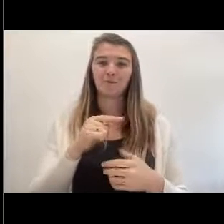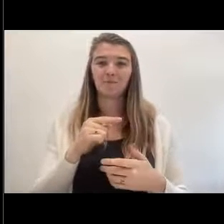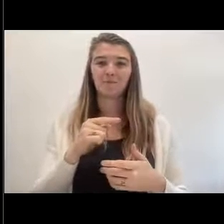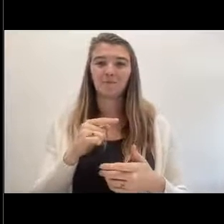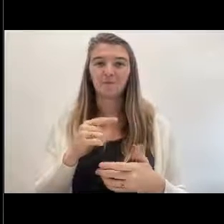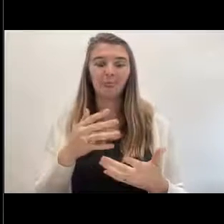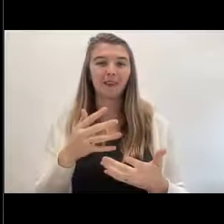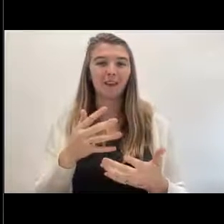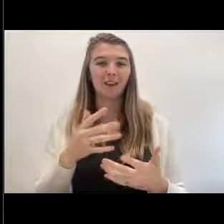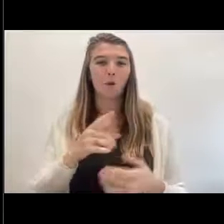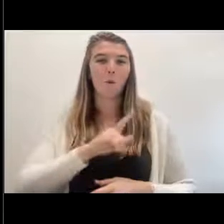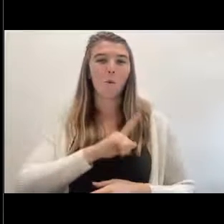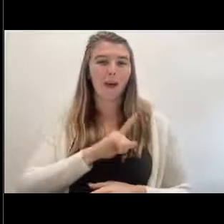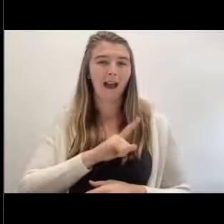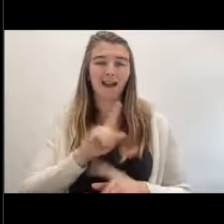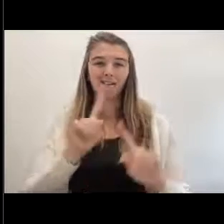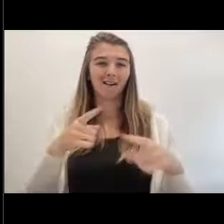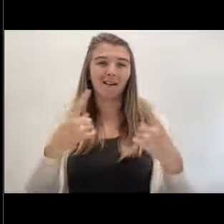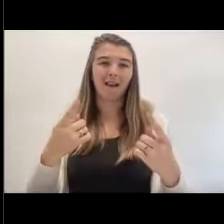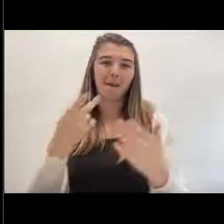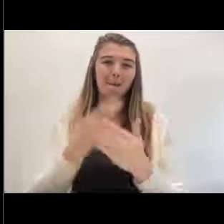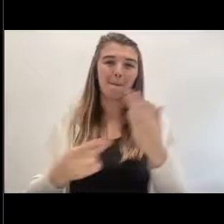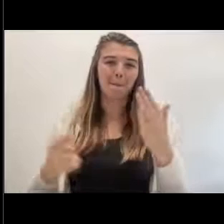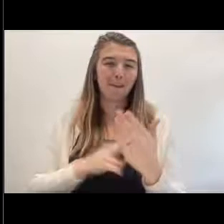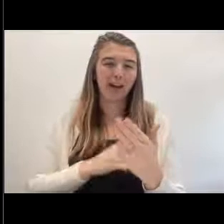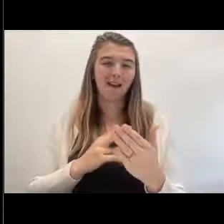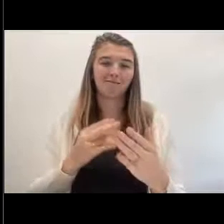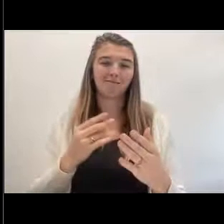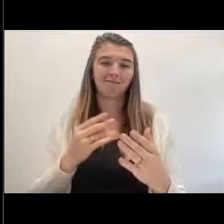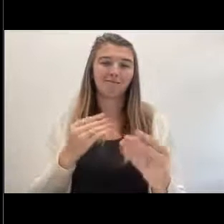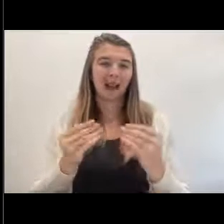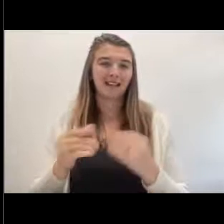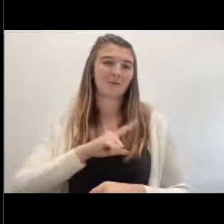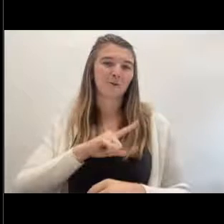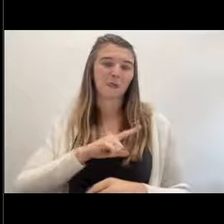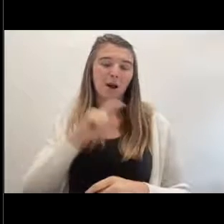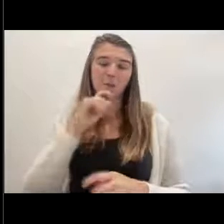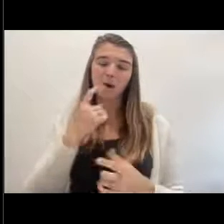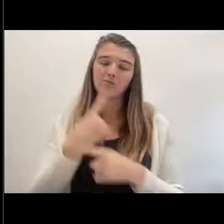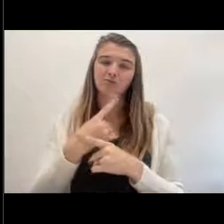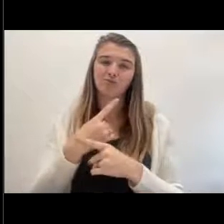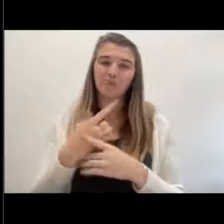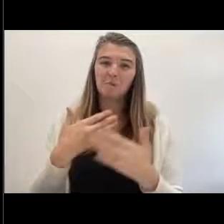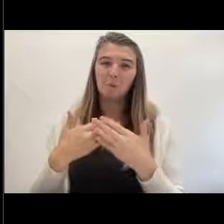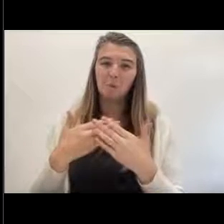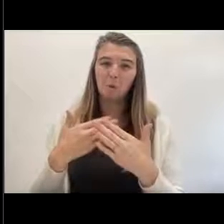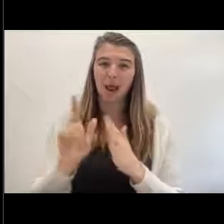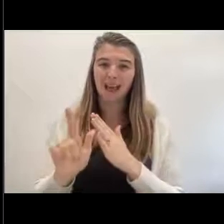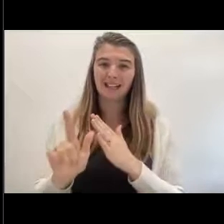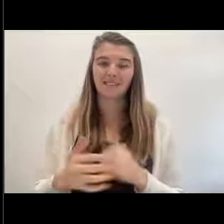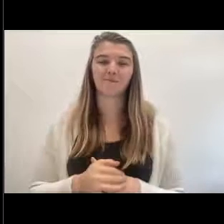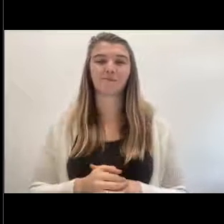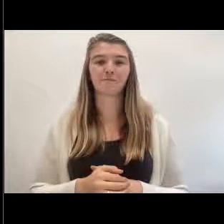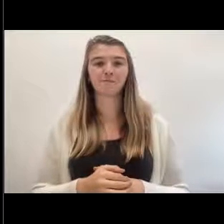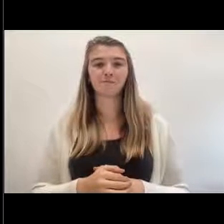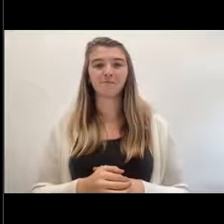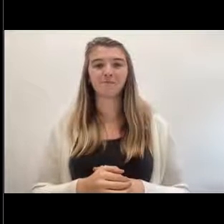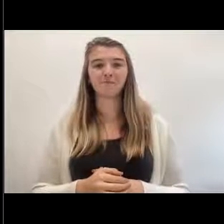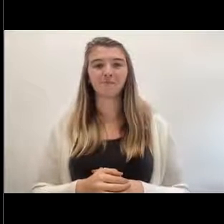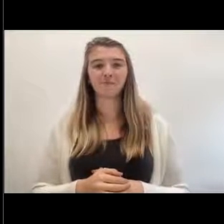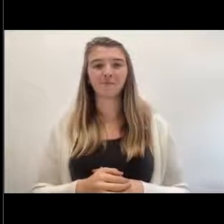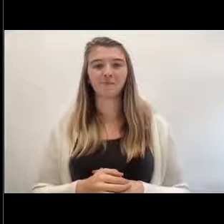why is this the case? Why do you propose not to ban, majority not to ban? So we are